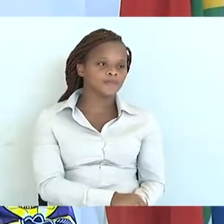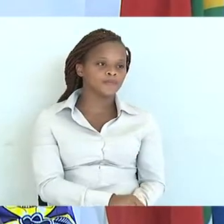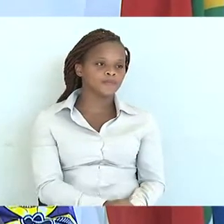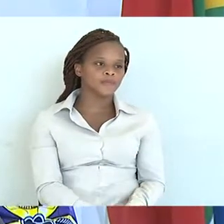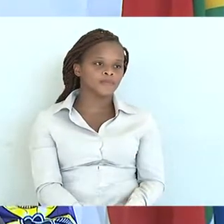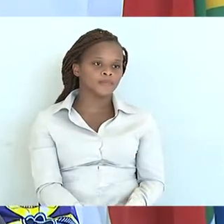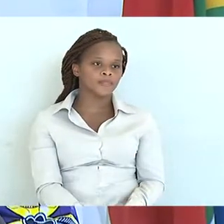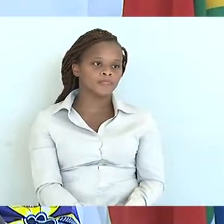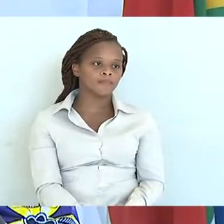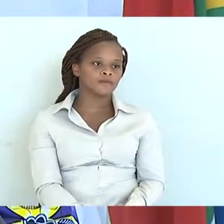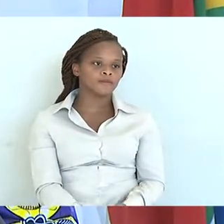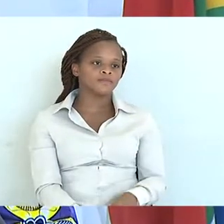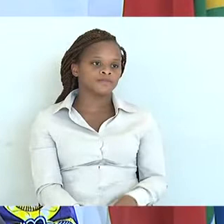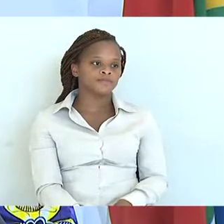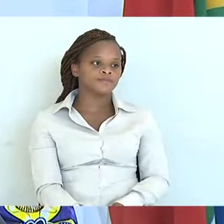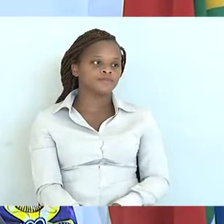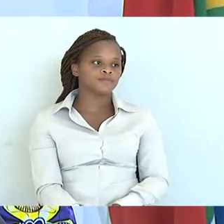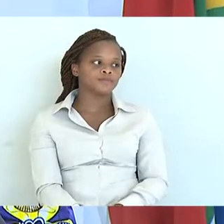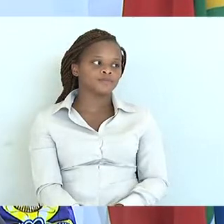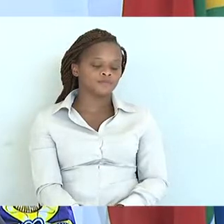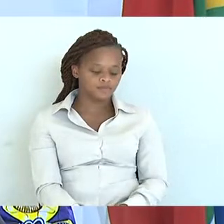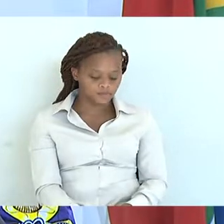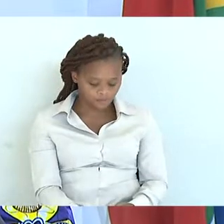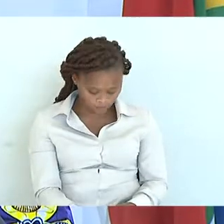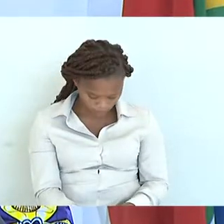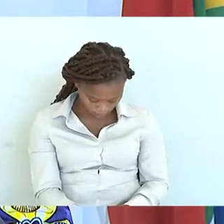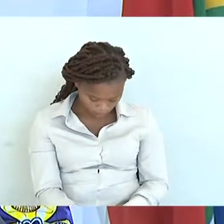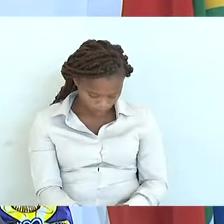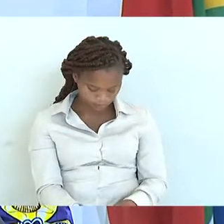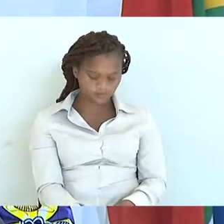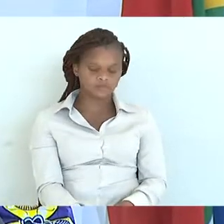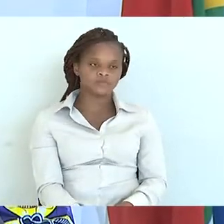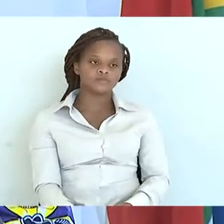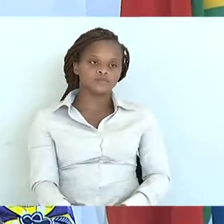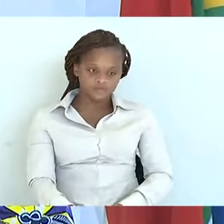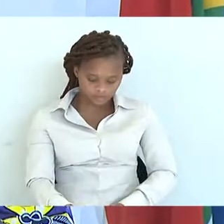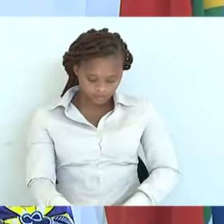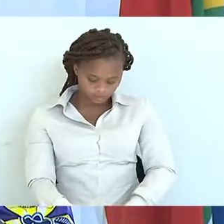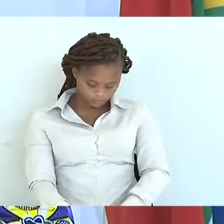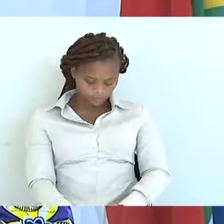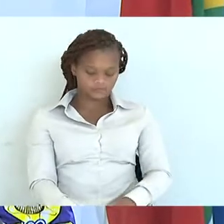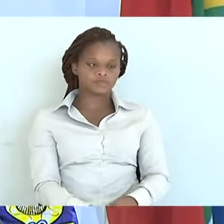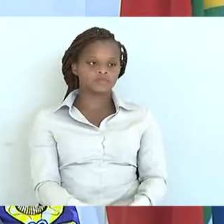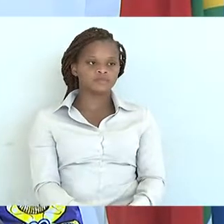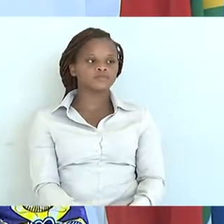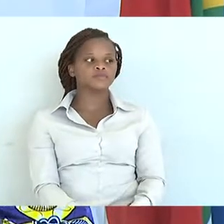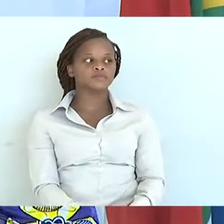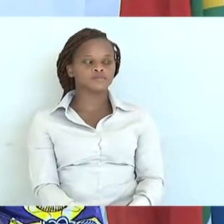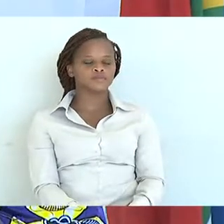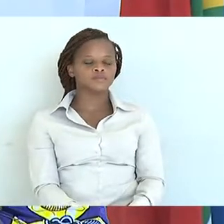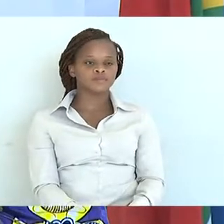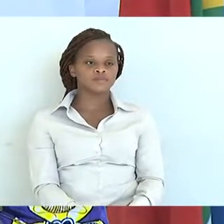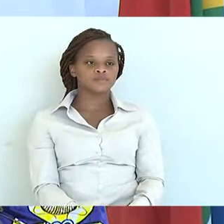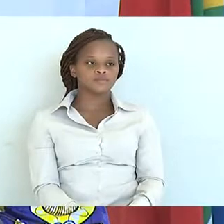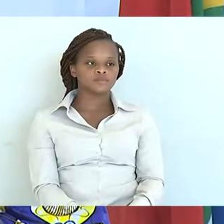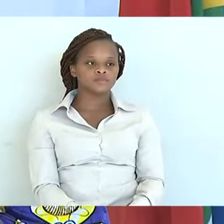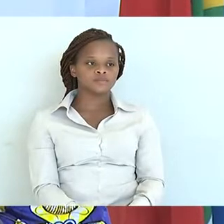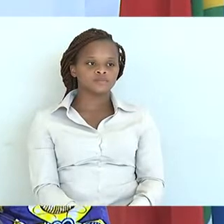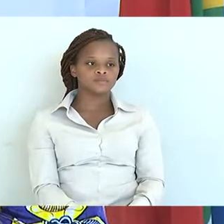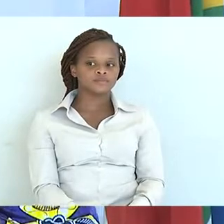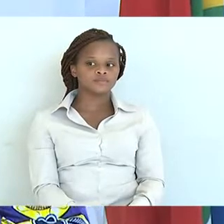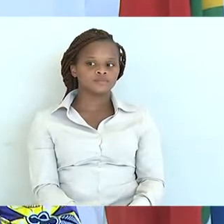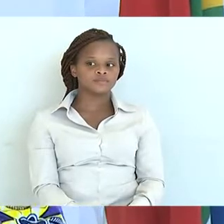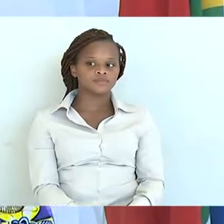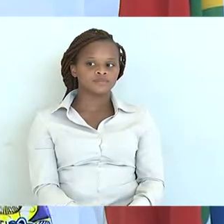nimemeke ngayo. Sizokwenza isiqiniseko sokuthi ayadlulela kunina ama